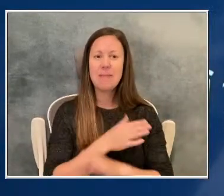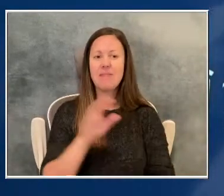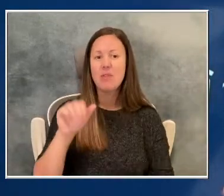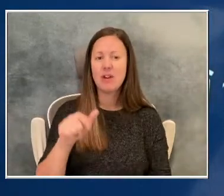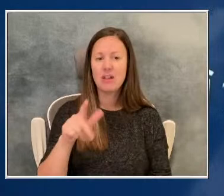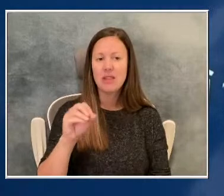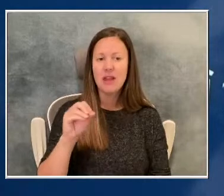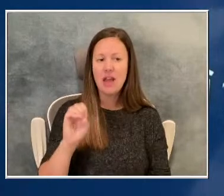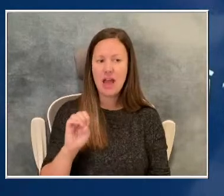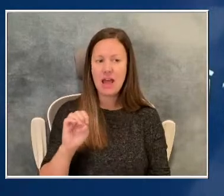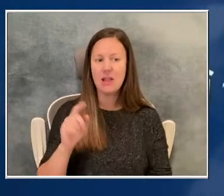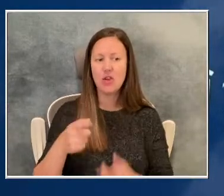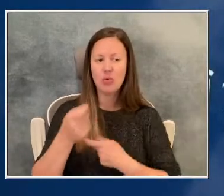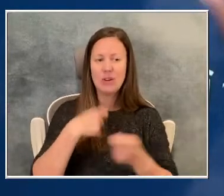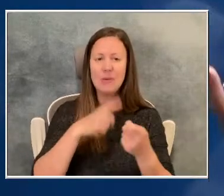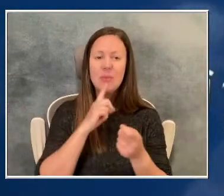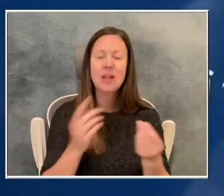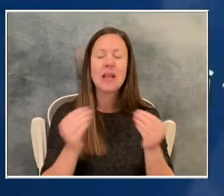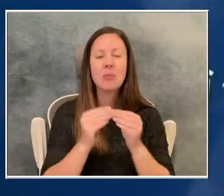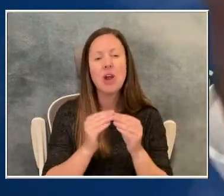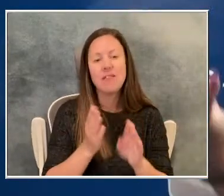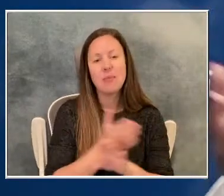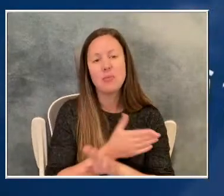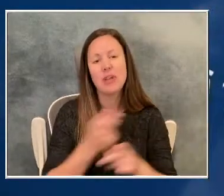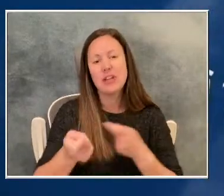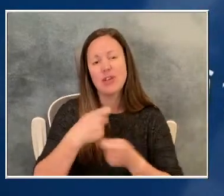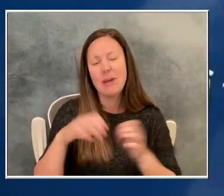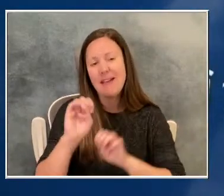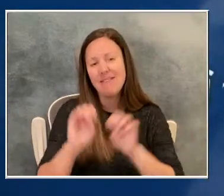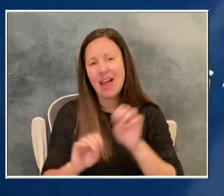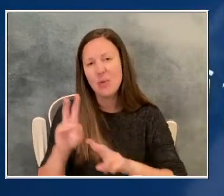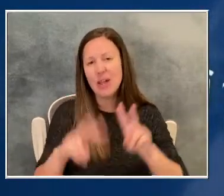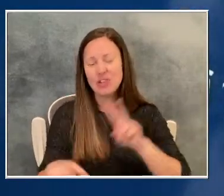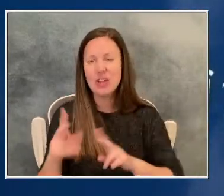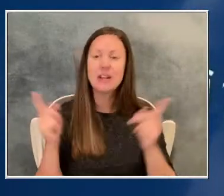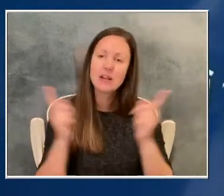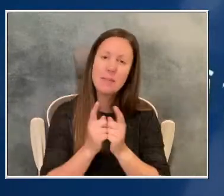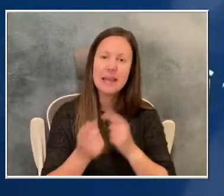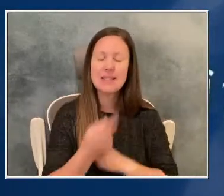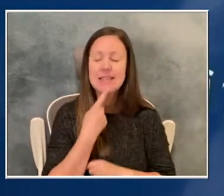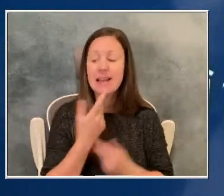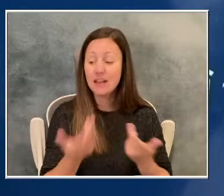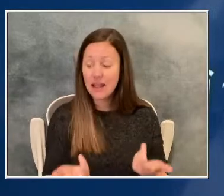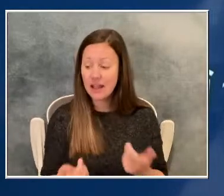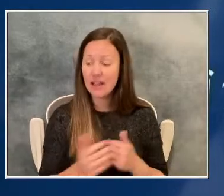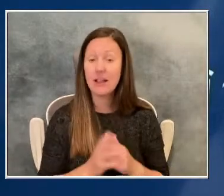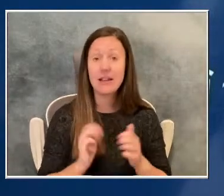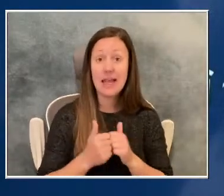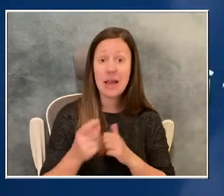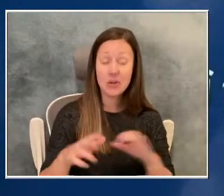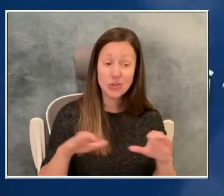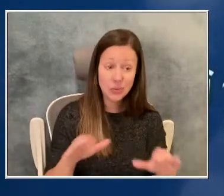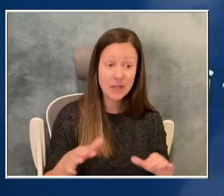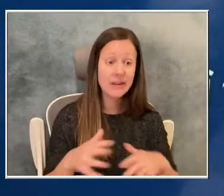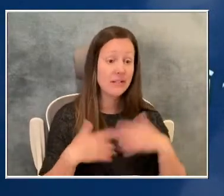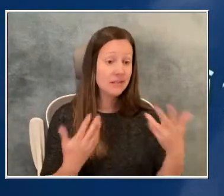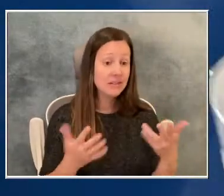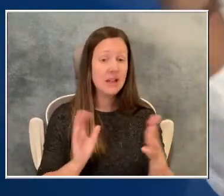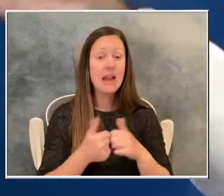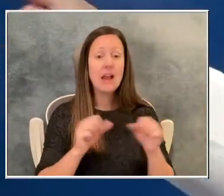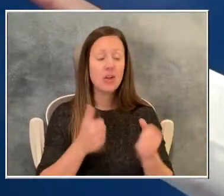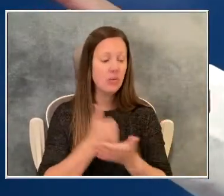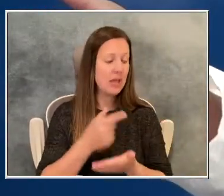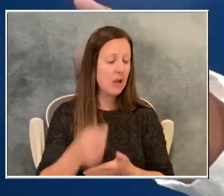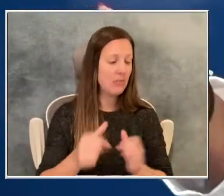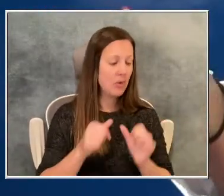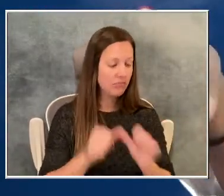a pre-transplant evaluation and meet patients and sort of say, like, hey, how you doing? What can we do to keep you kind of strong through the process? And